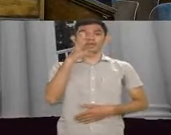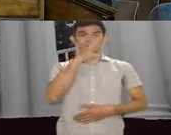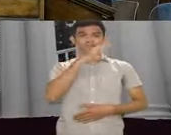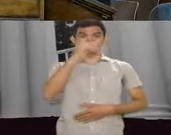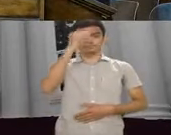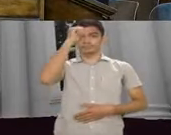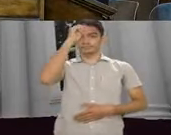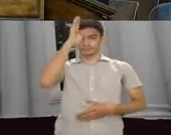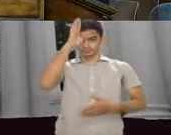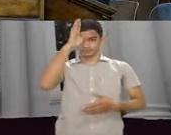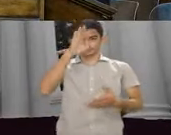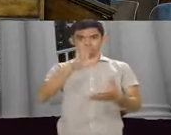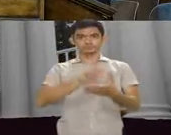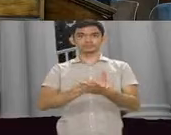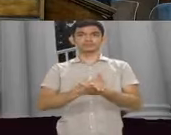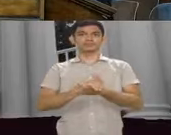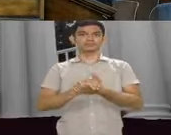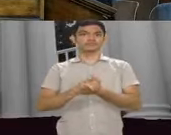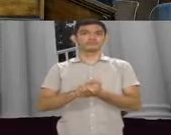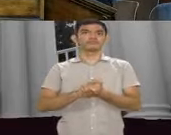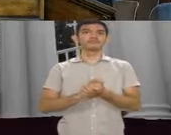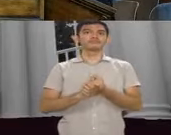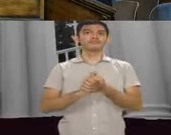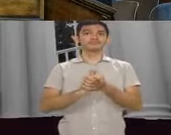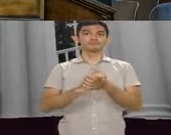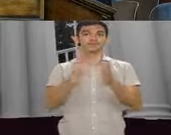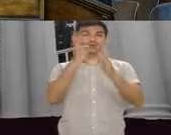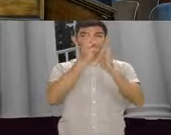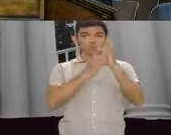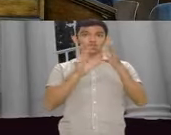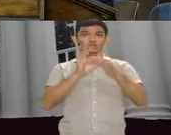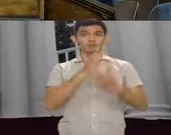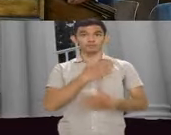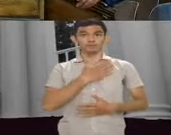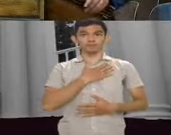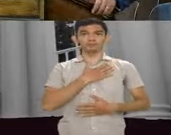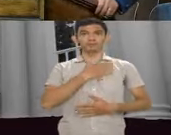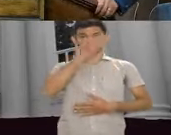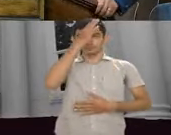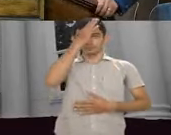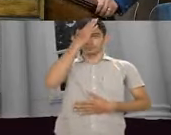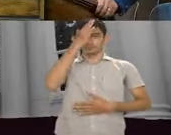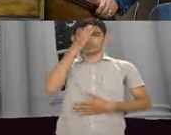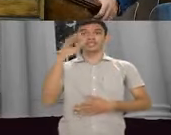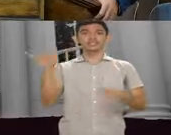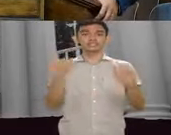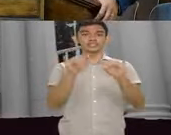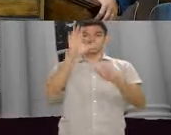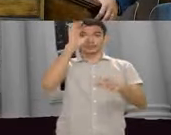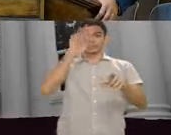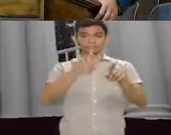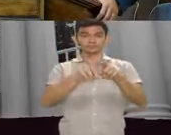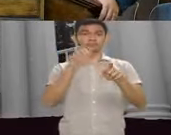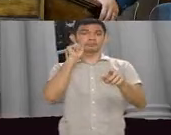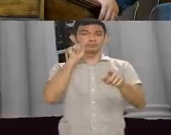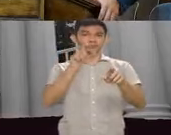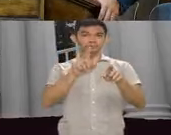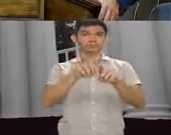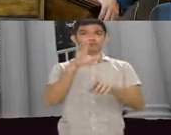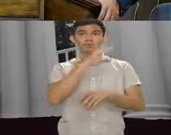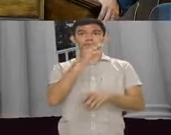brethren. For whosoever shall do the will of my Father, which is in heaven, the same is my brother and